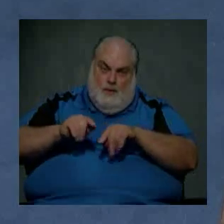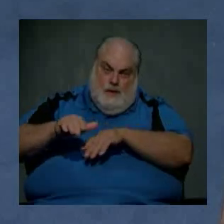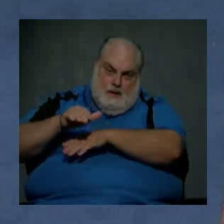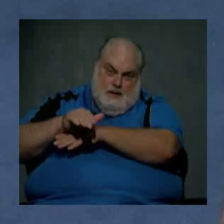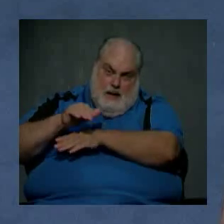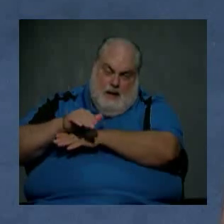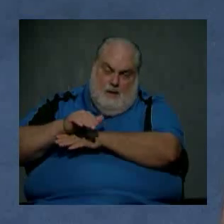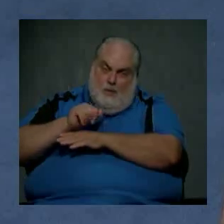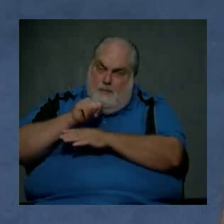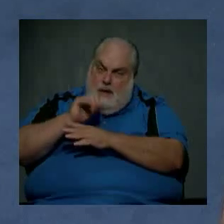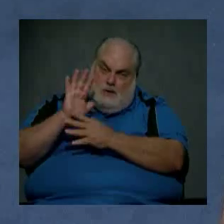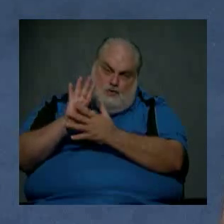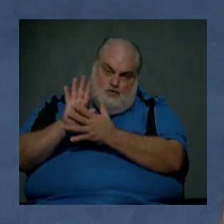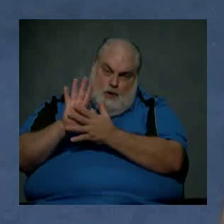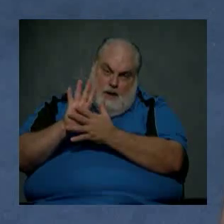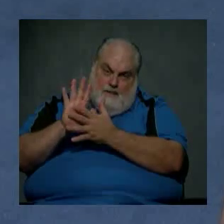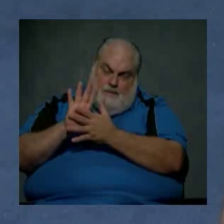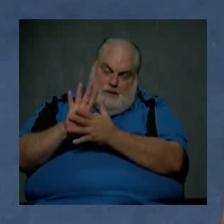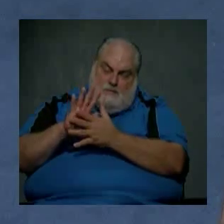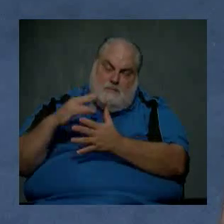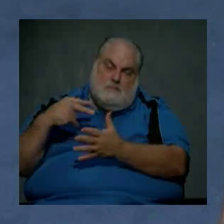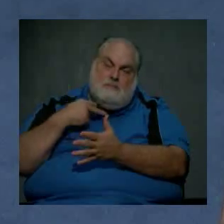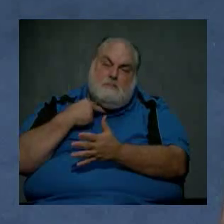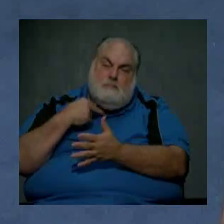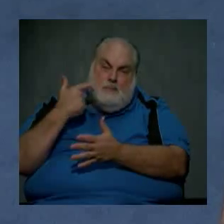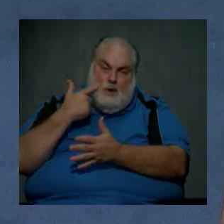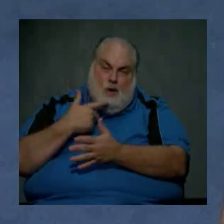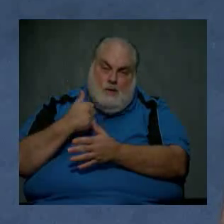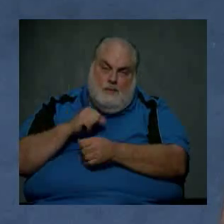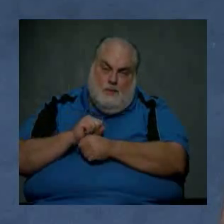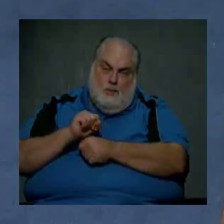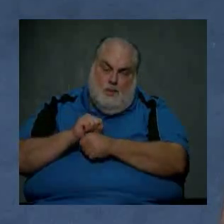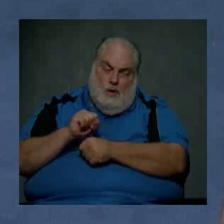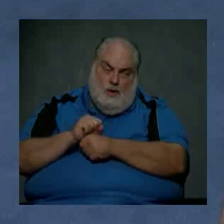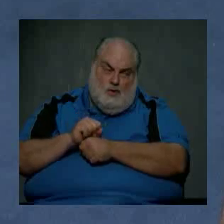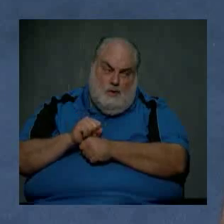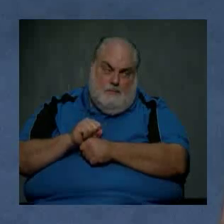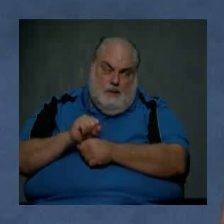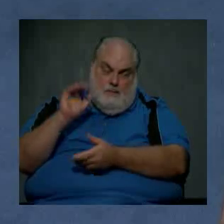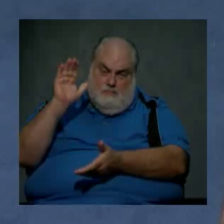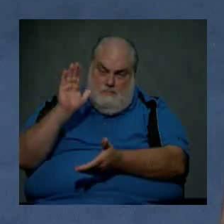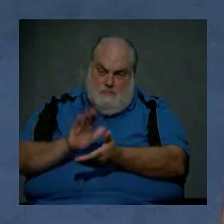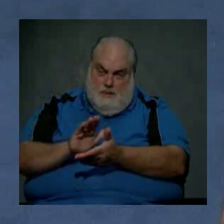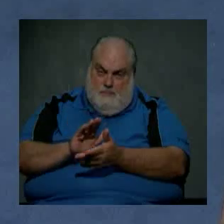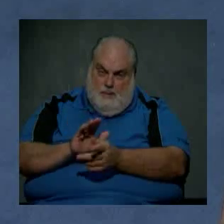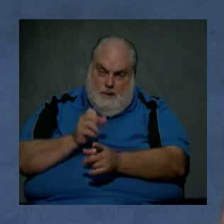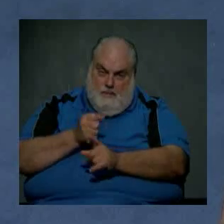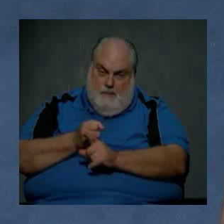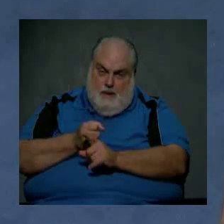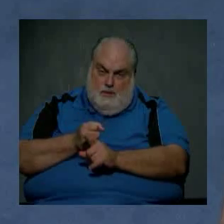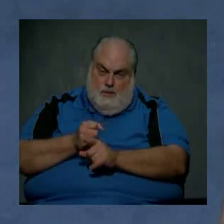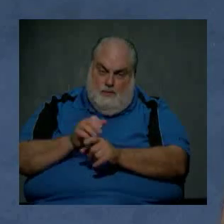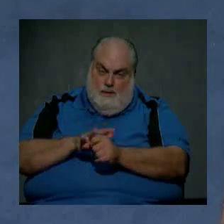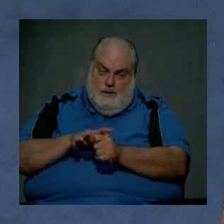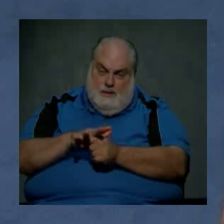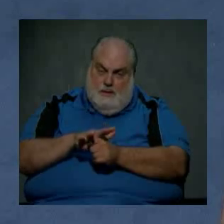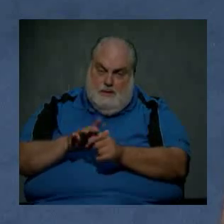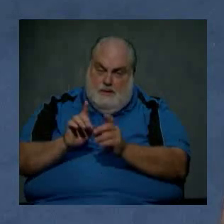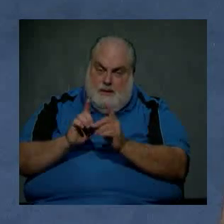traffic congestion due to this work, and should be minimal invasive to the district as